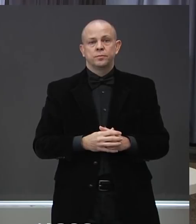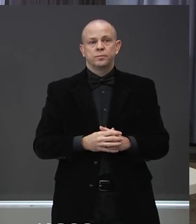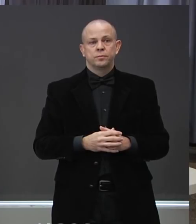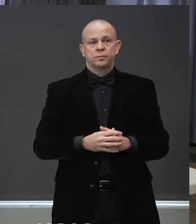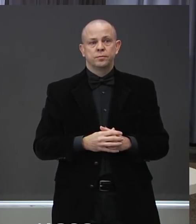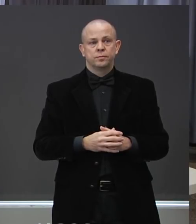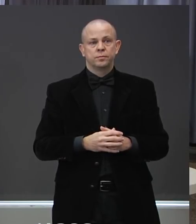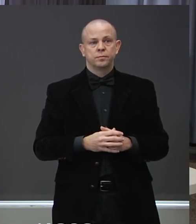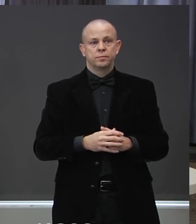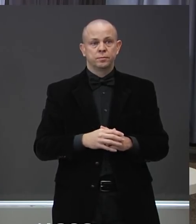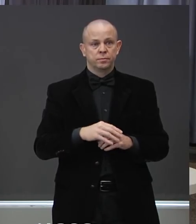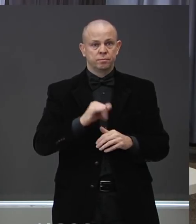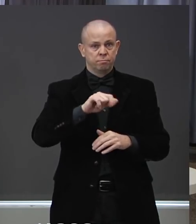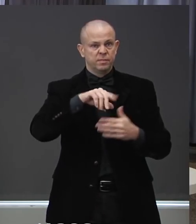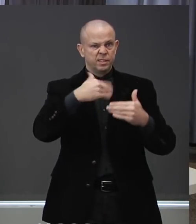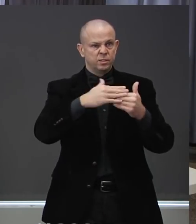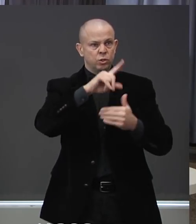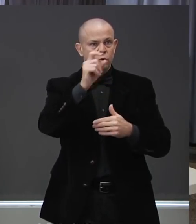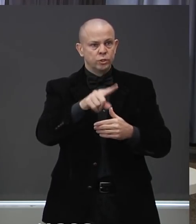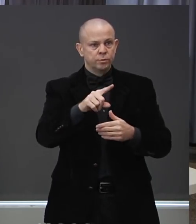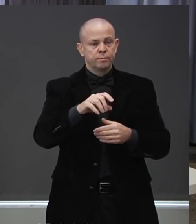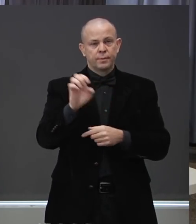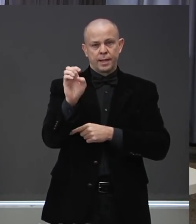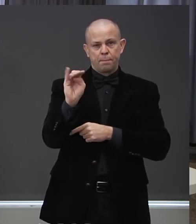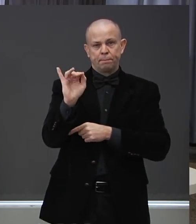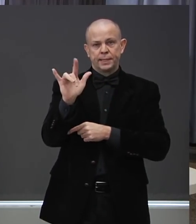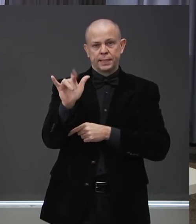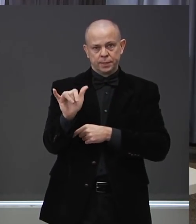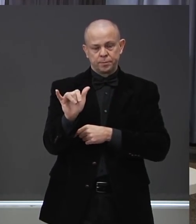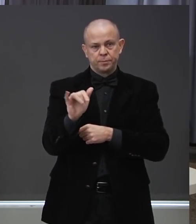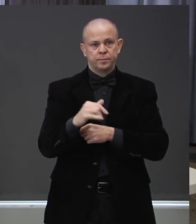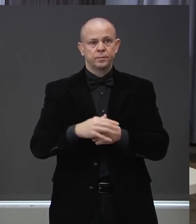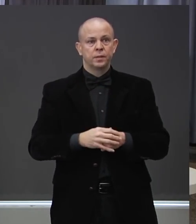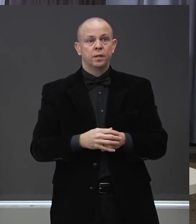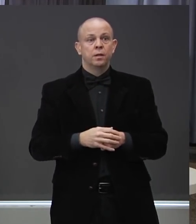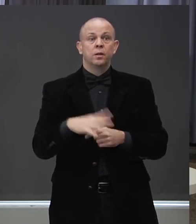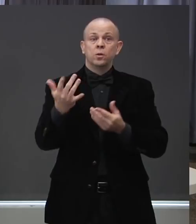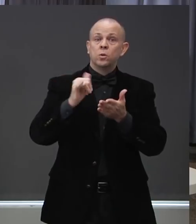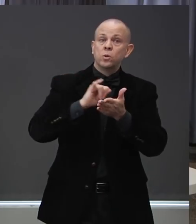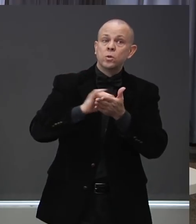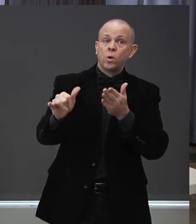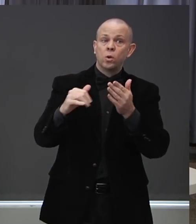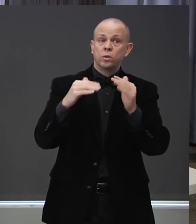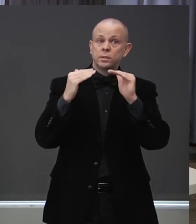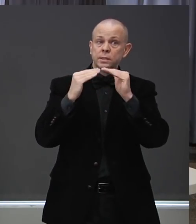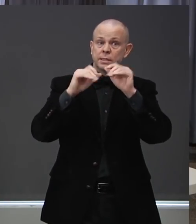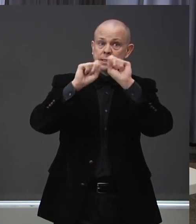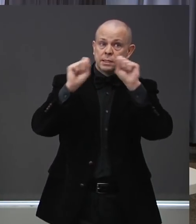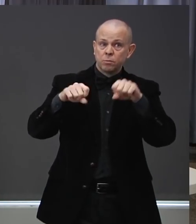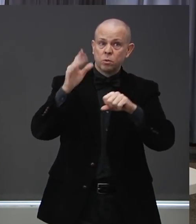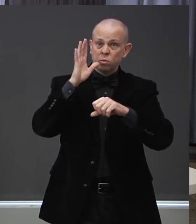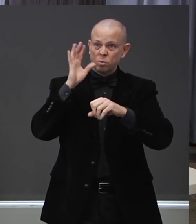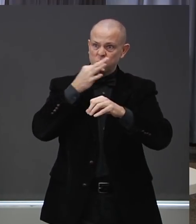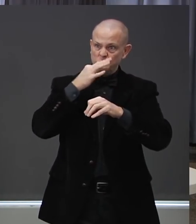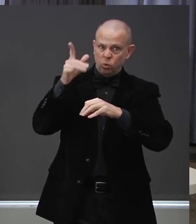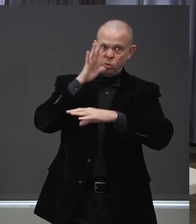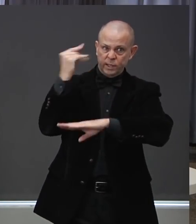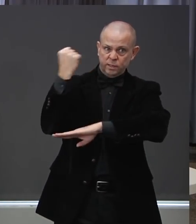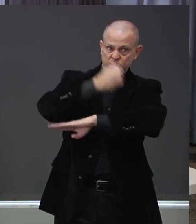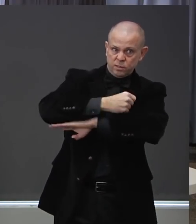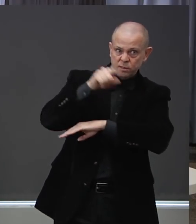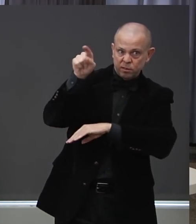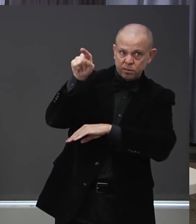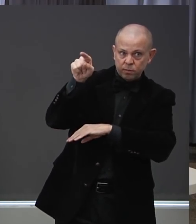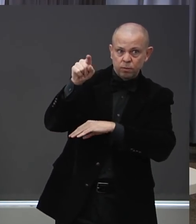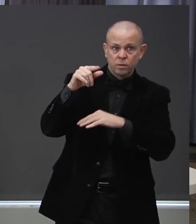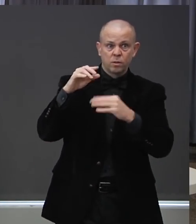Next question is from Emily. New York City schools are on the verge of shutting down schools to in-person